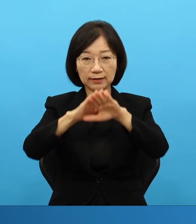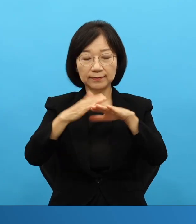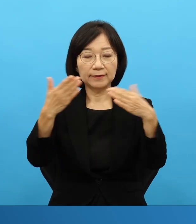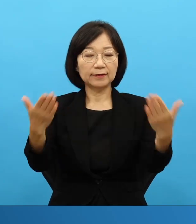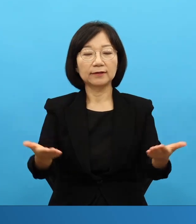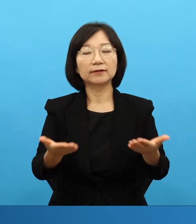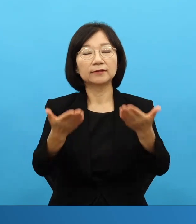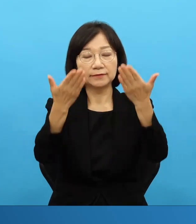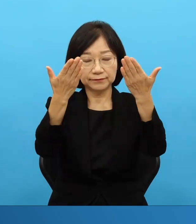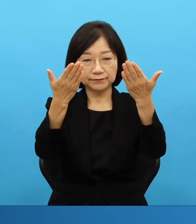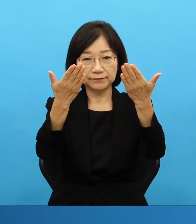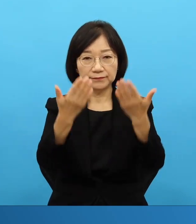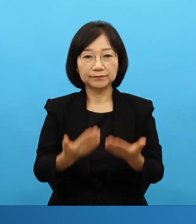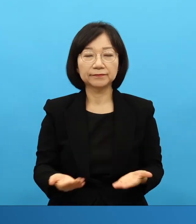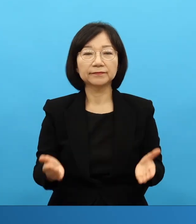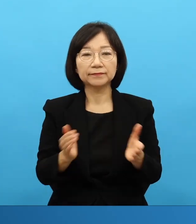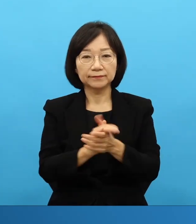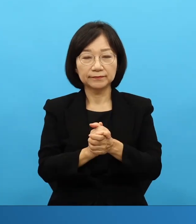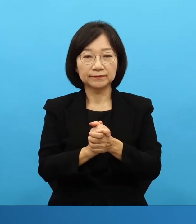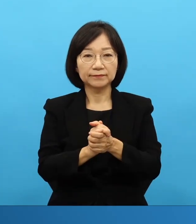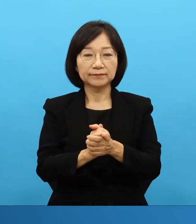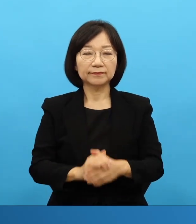truth. Amen.